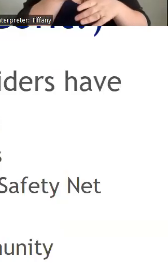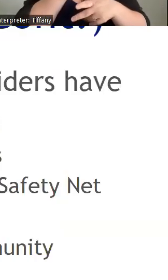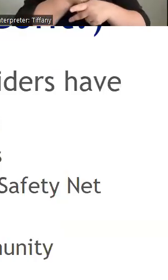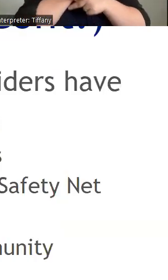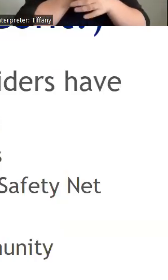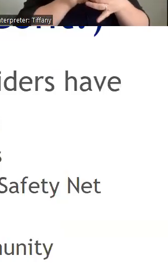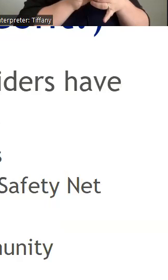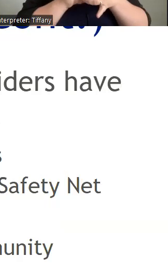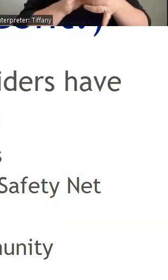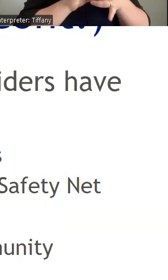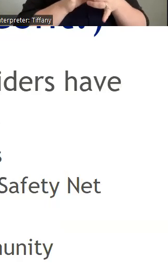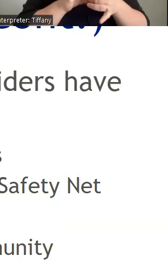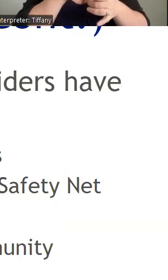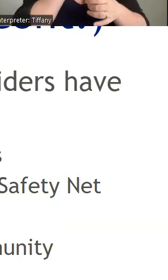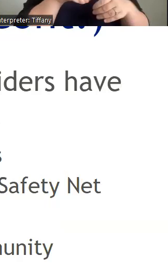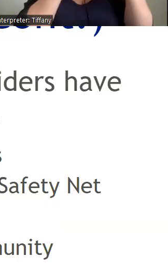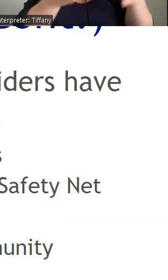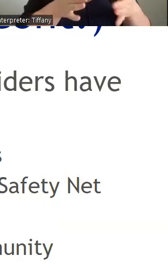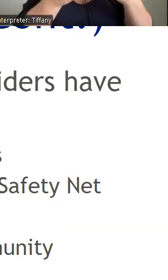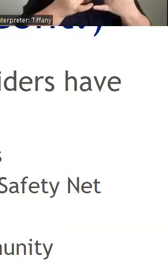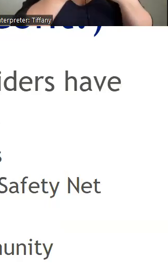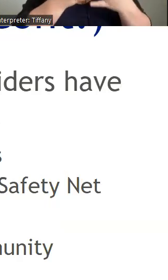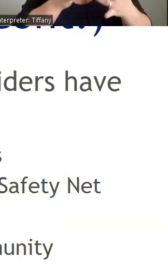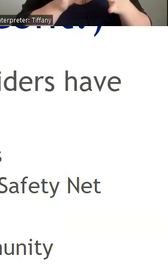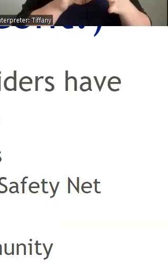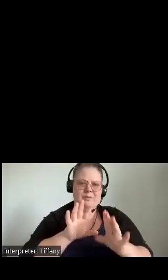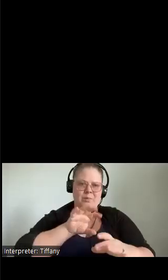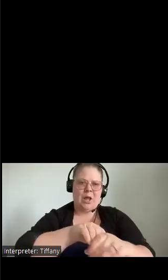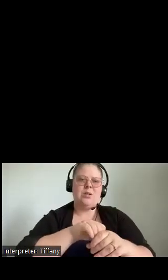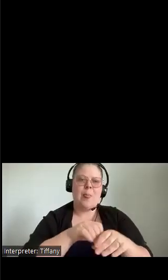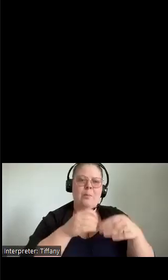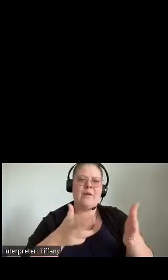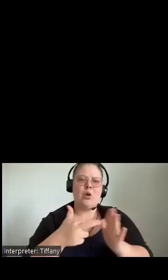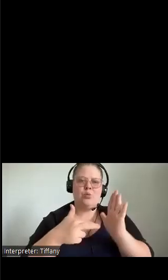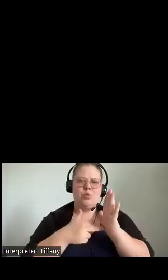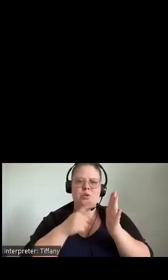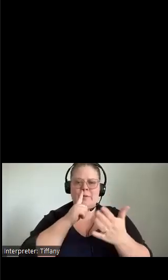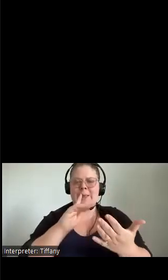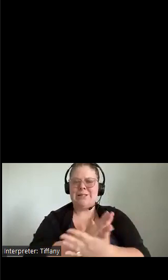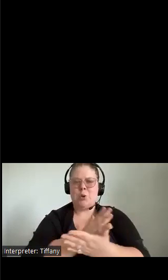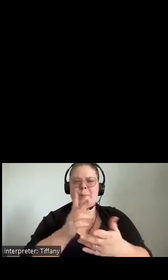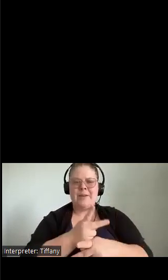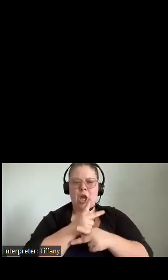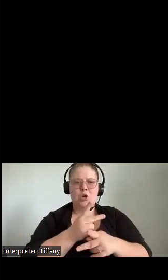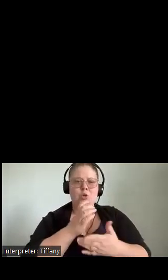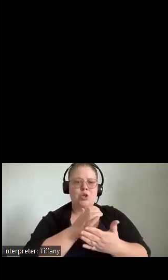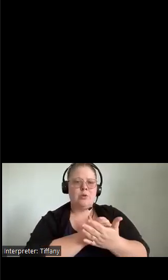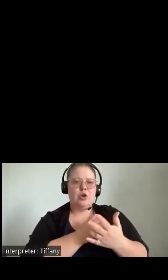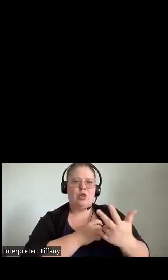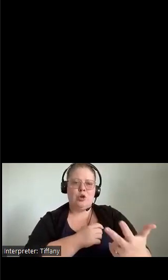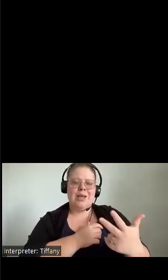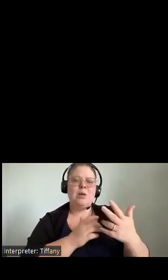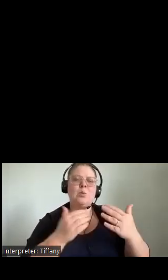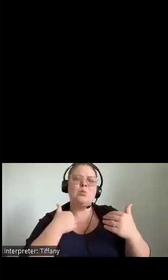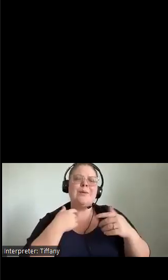of providers have now been built into the provider rules across the continuum of care. So chapter 3 used to define multiple levels of